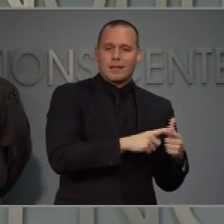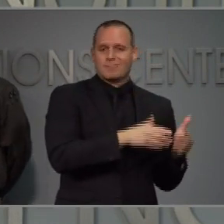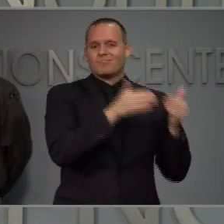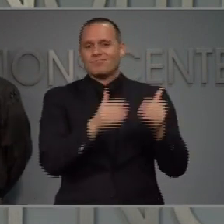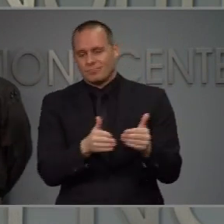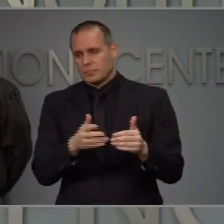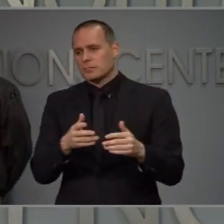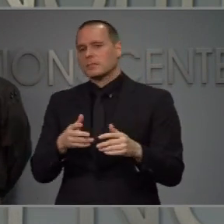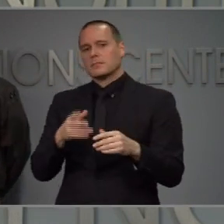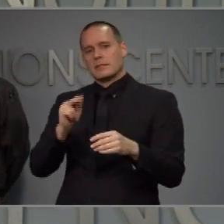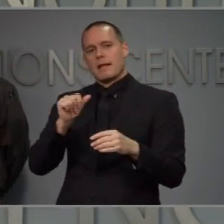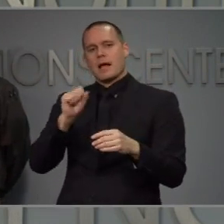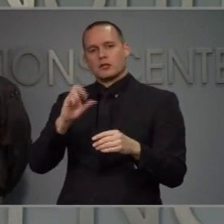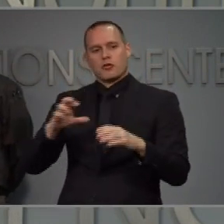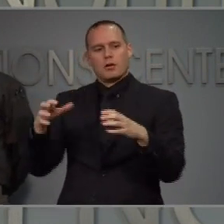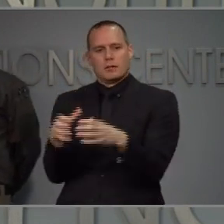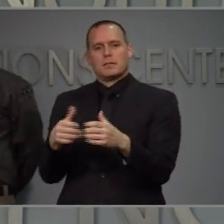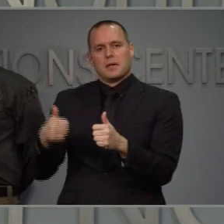Next question, please.